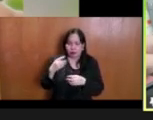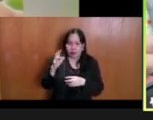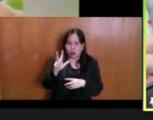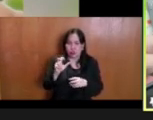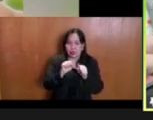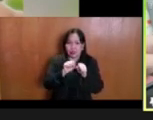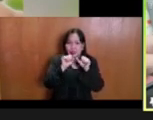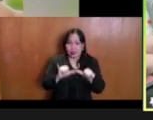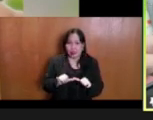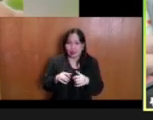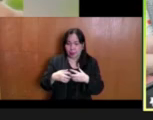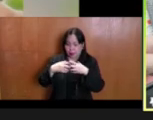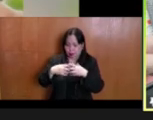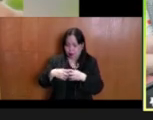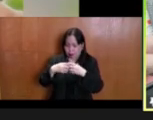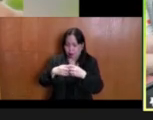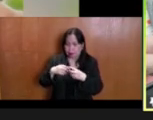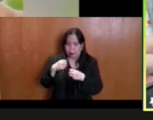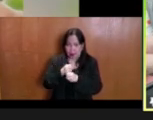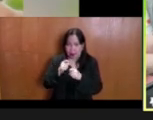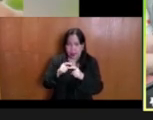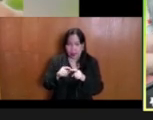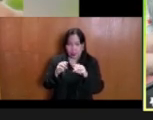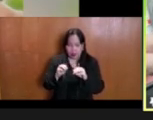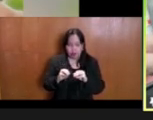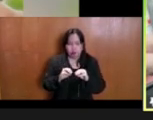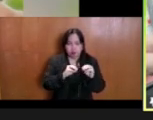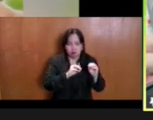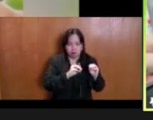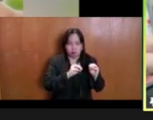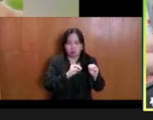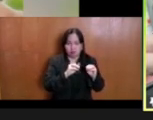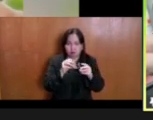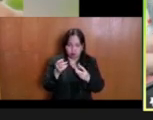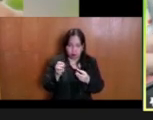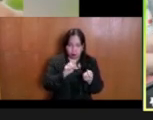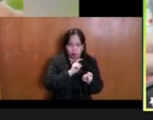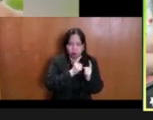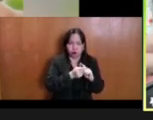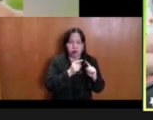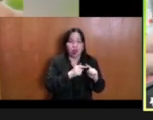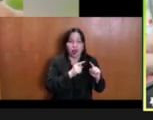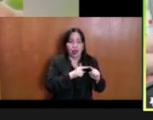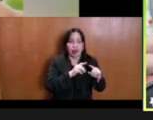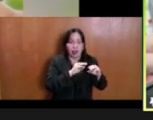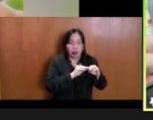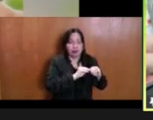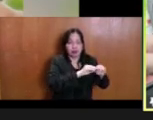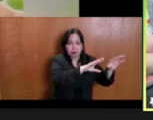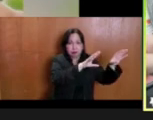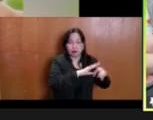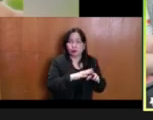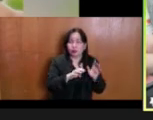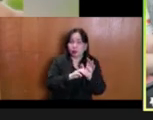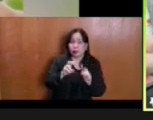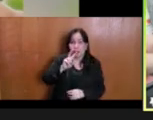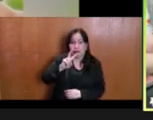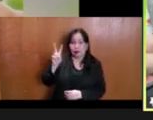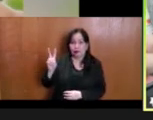the transmission, and the distribution. You said Valenzuela, right? So it's